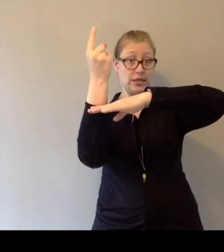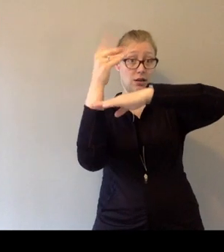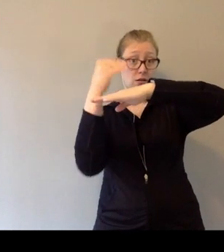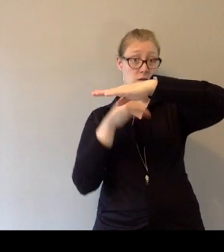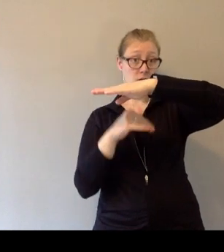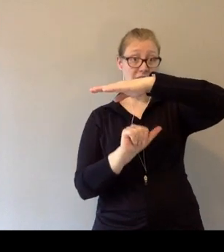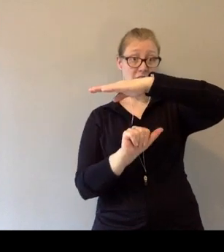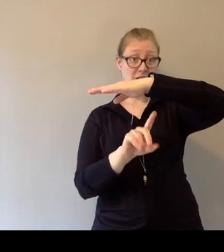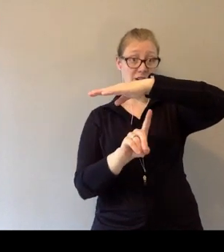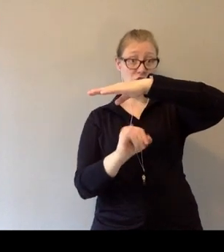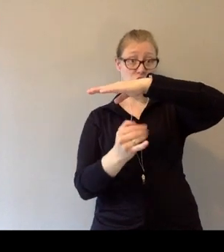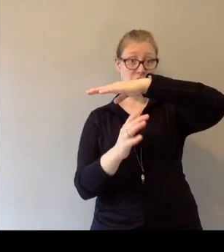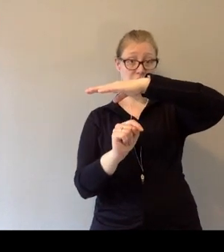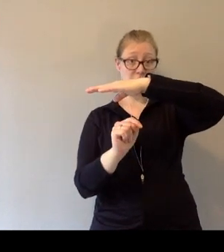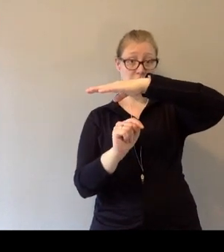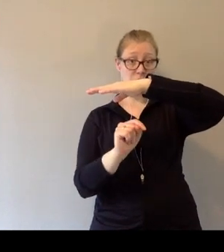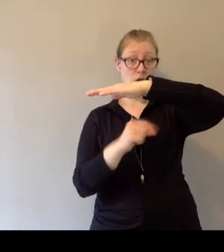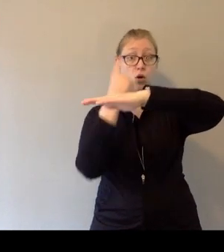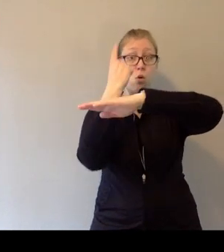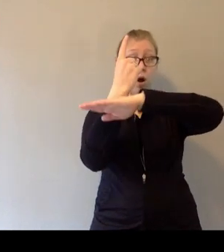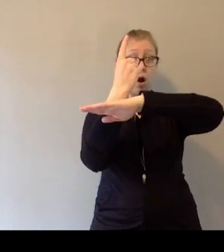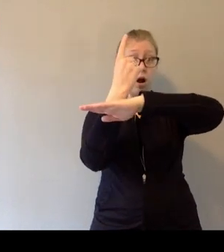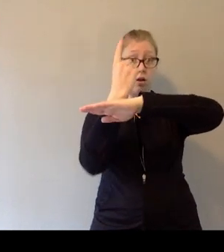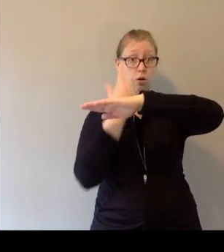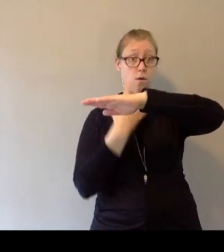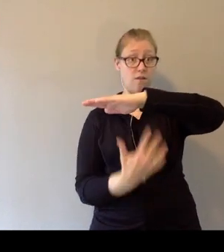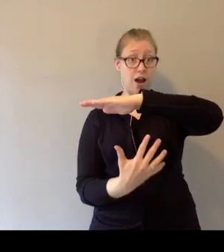adjacent side is 5. So this would be 1/5.